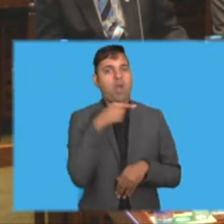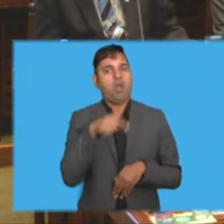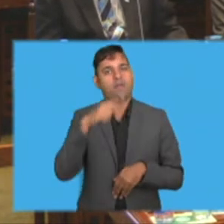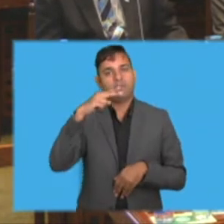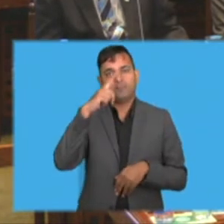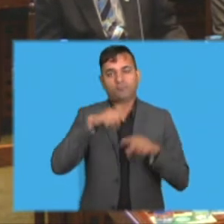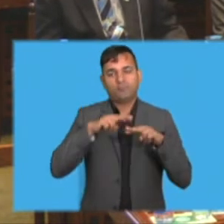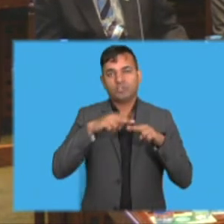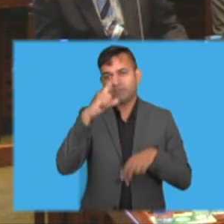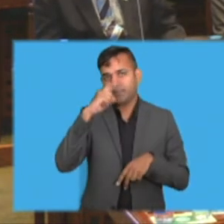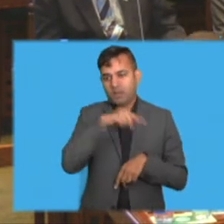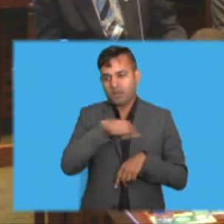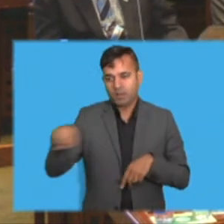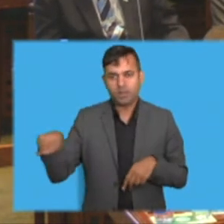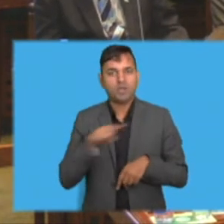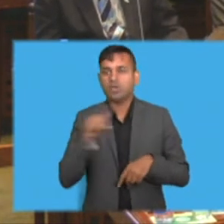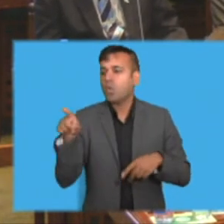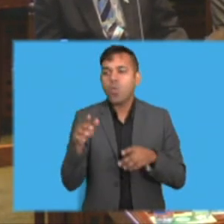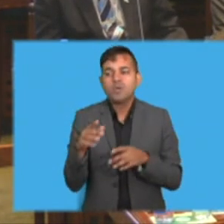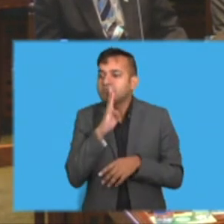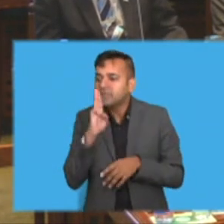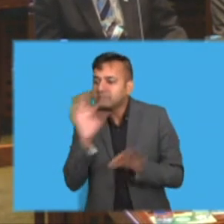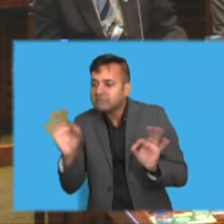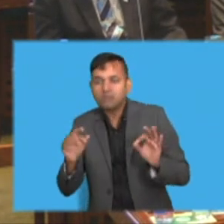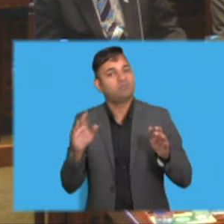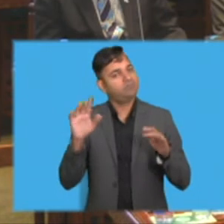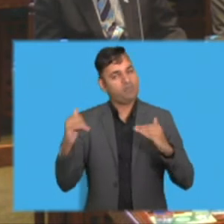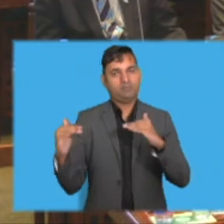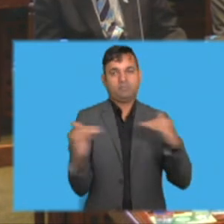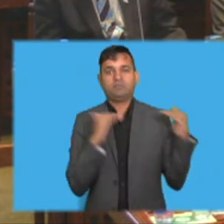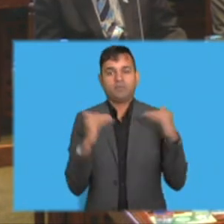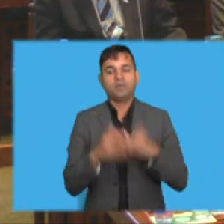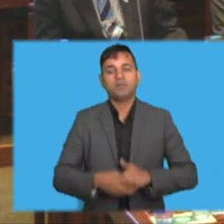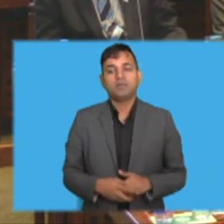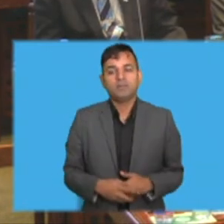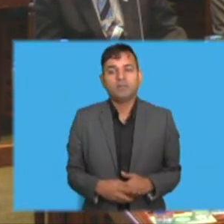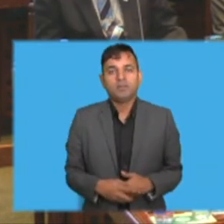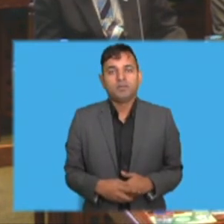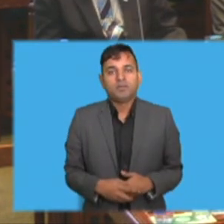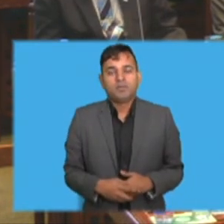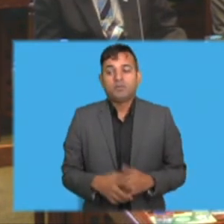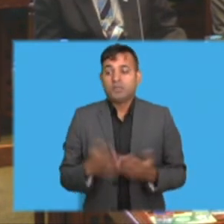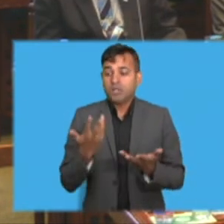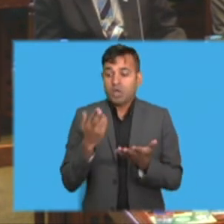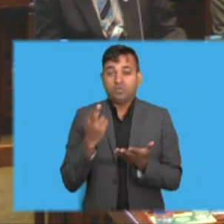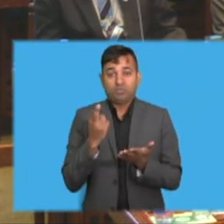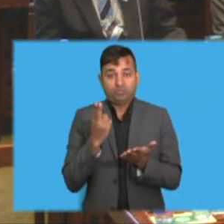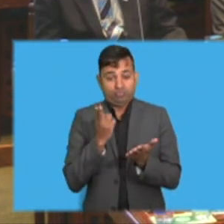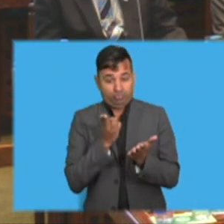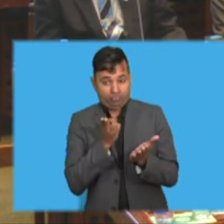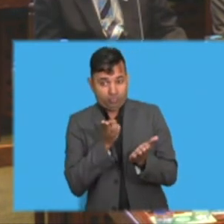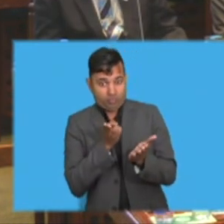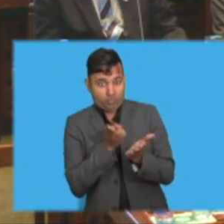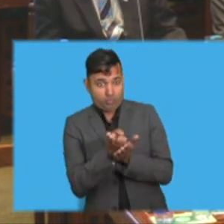people, everywhere in the country. Madam Speaker, while on the subject of truth, I see great